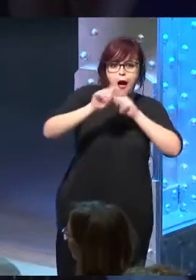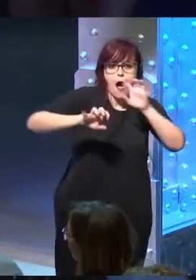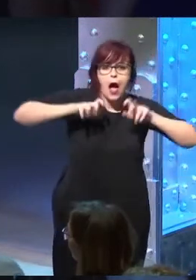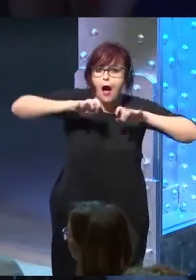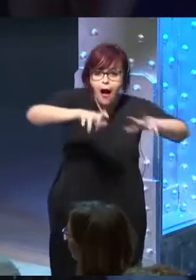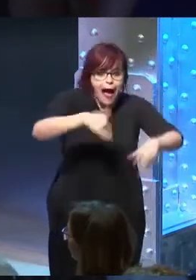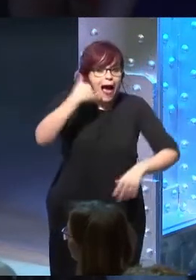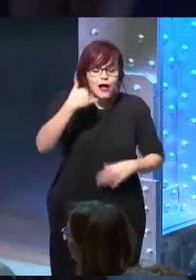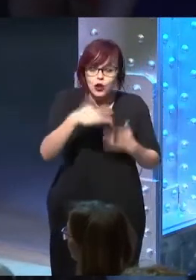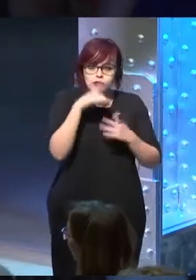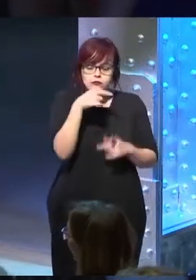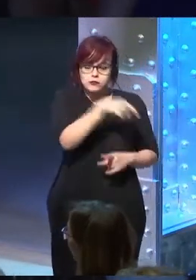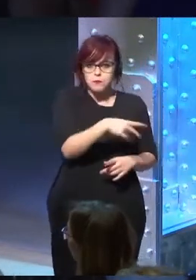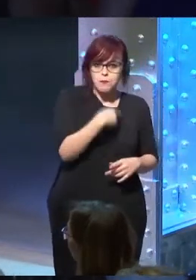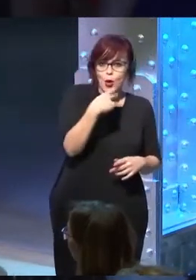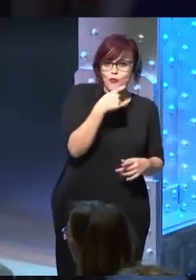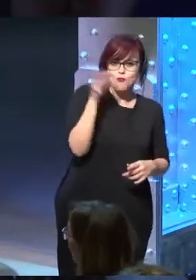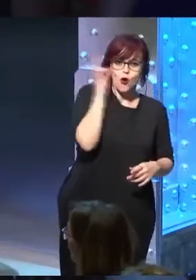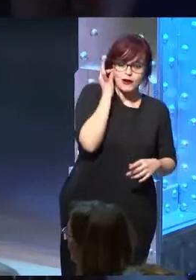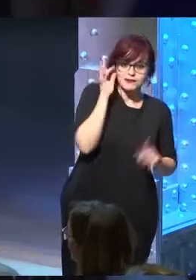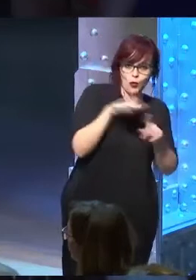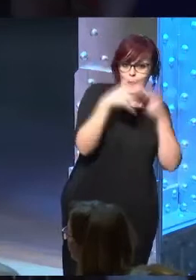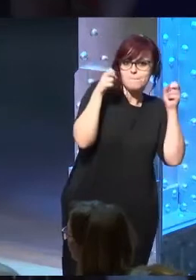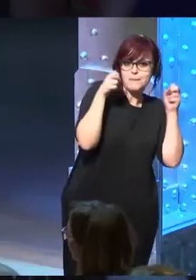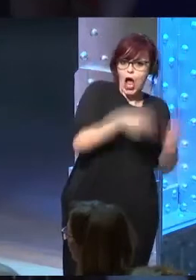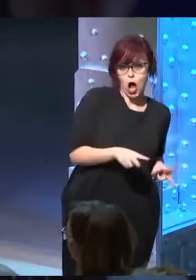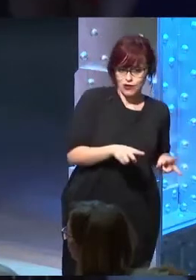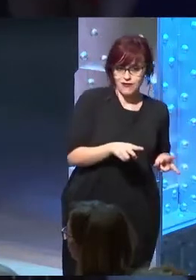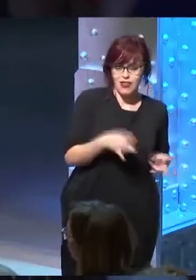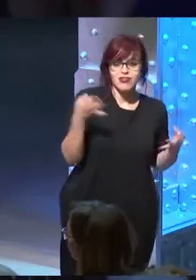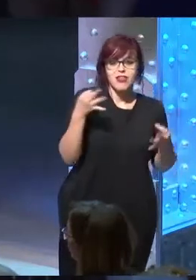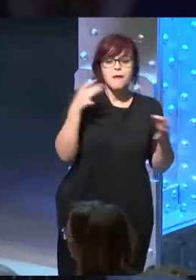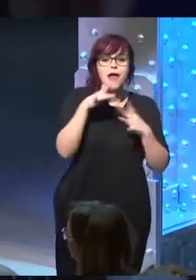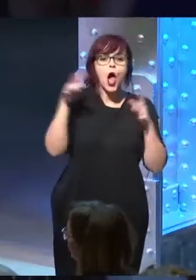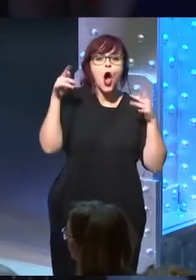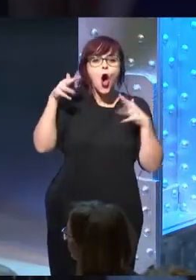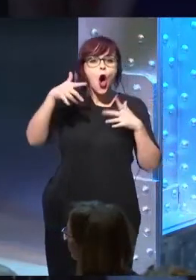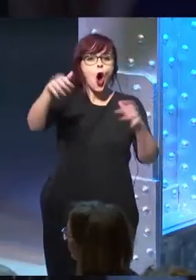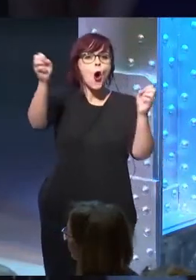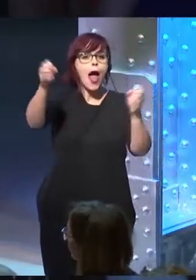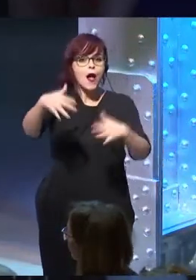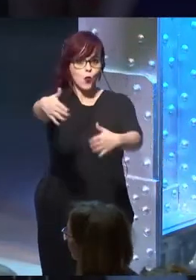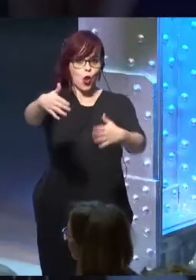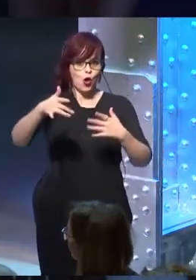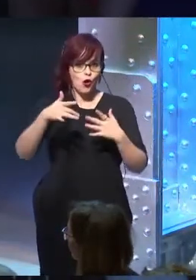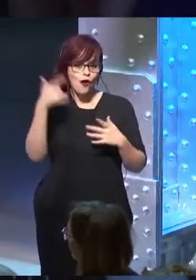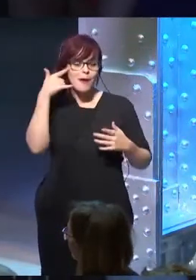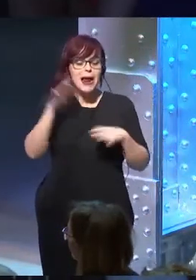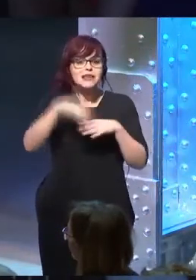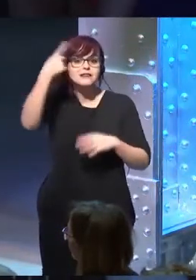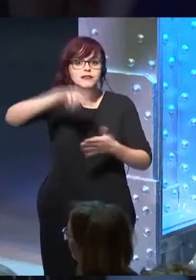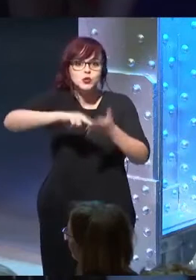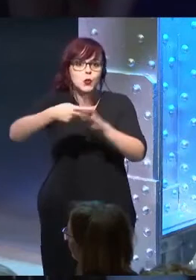gods and try to propitiate the divine power with many gifts. You can't have that. And he wasn't